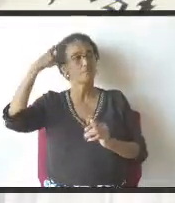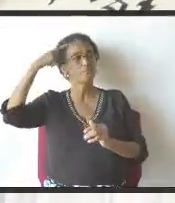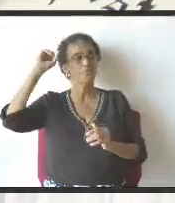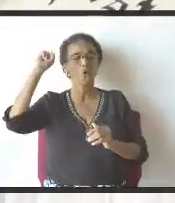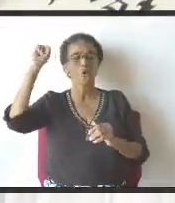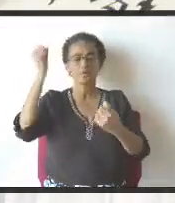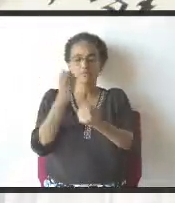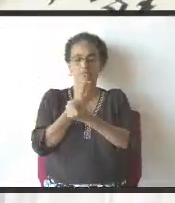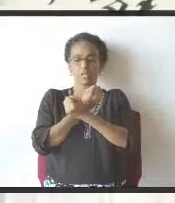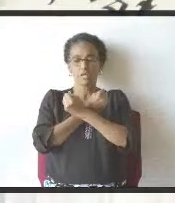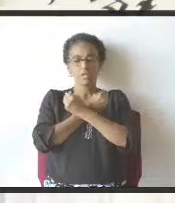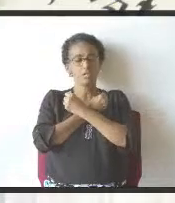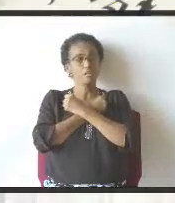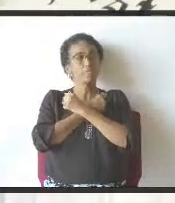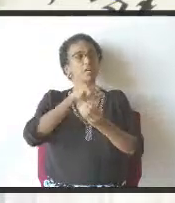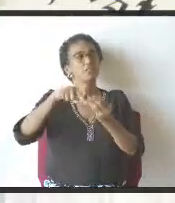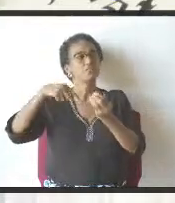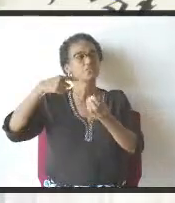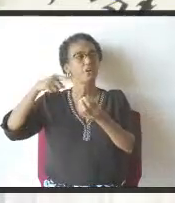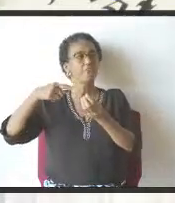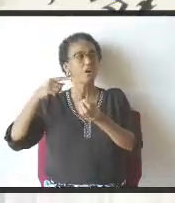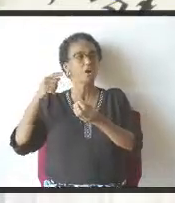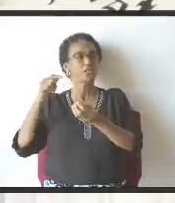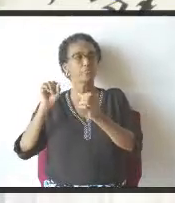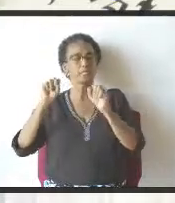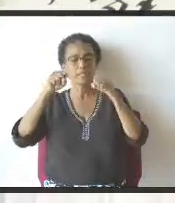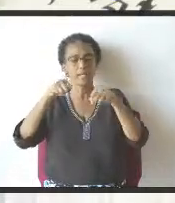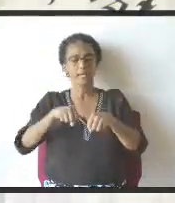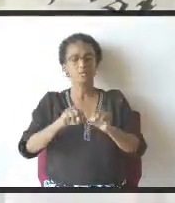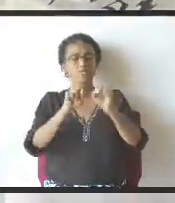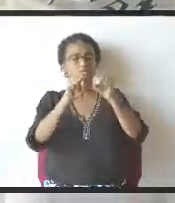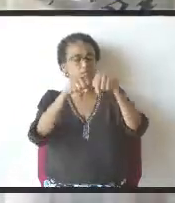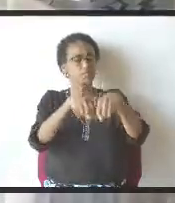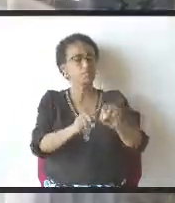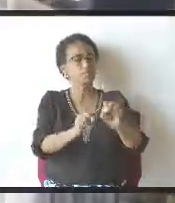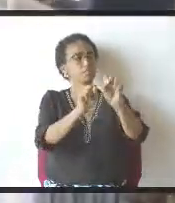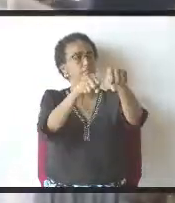him for his love. Surround me like a